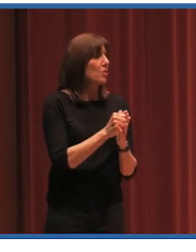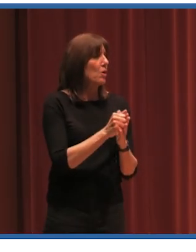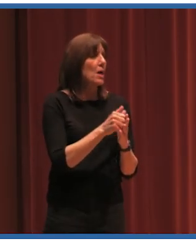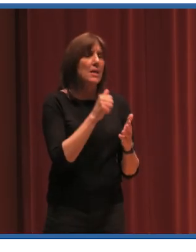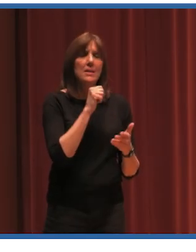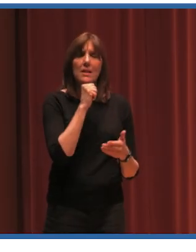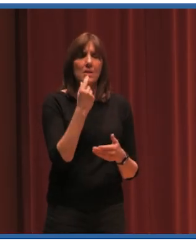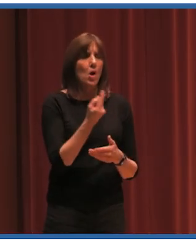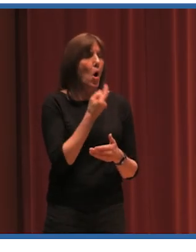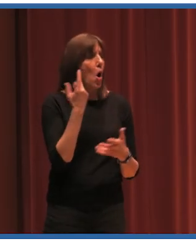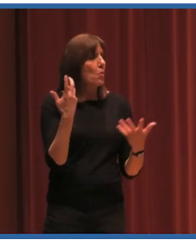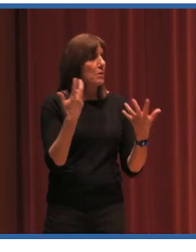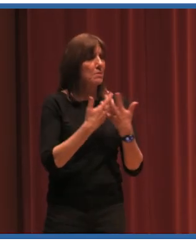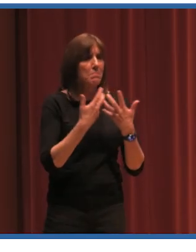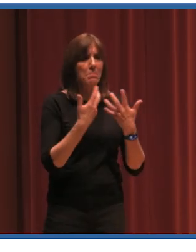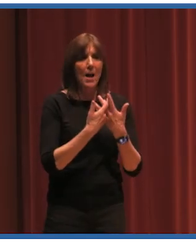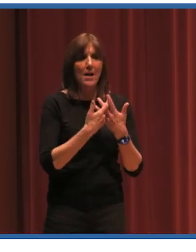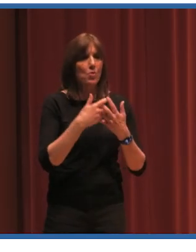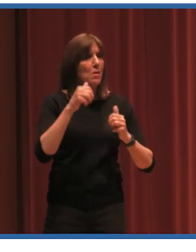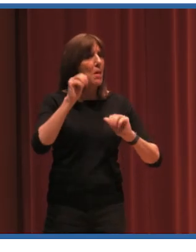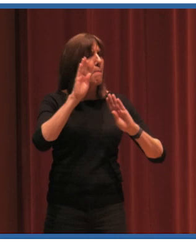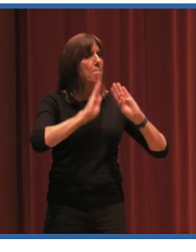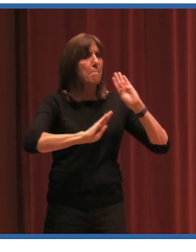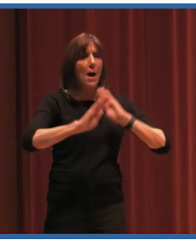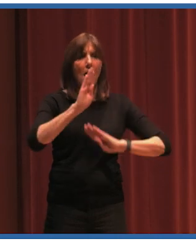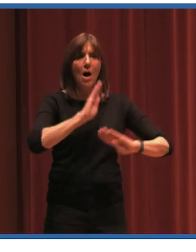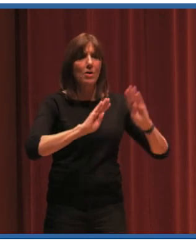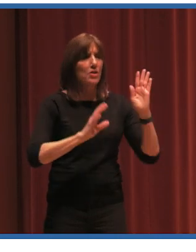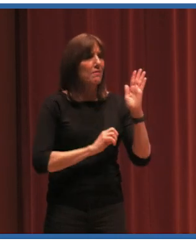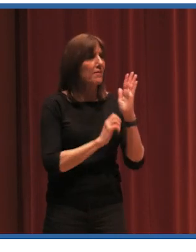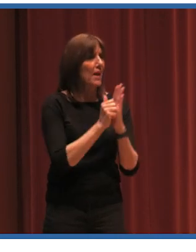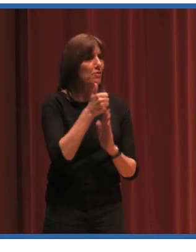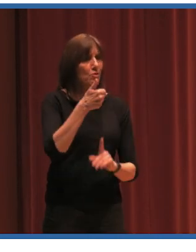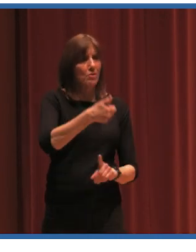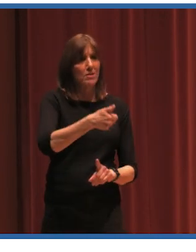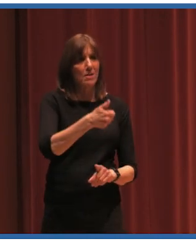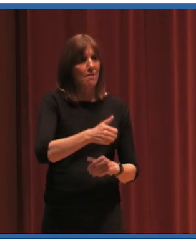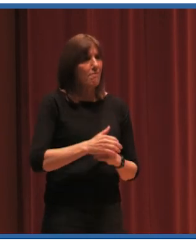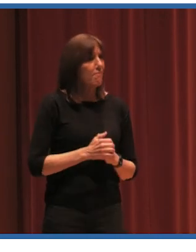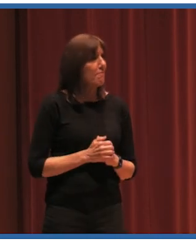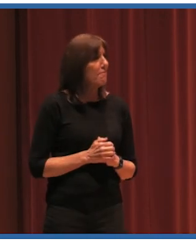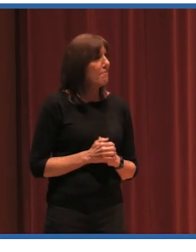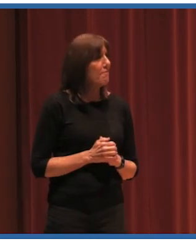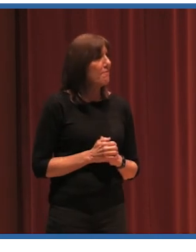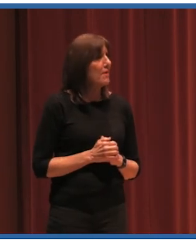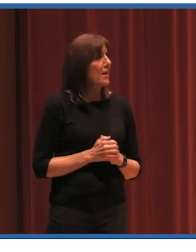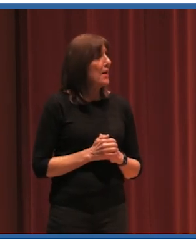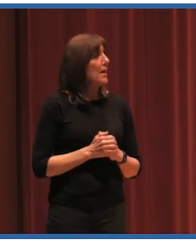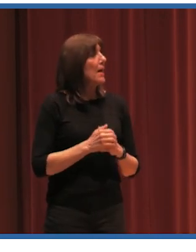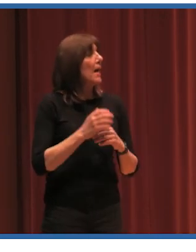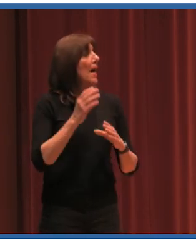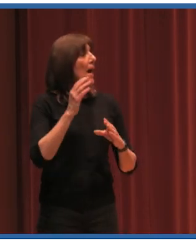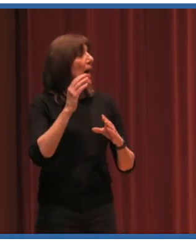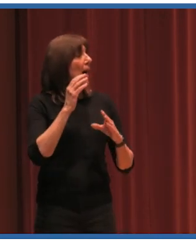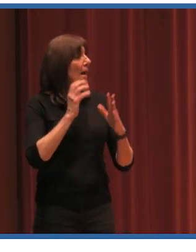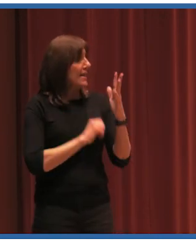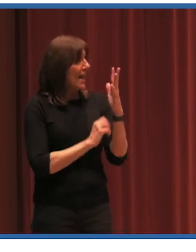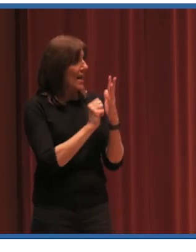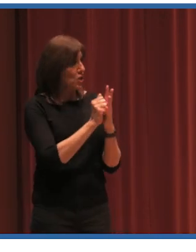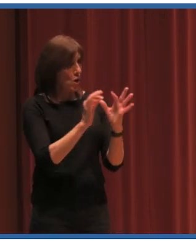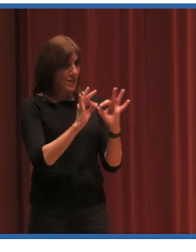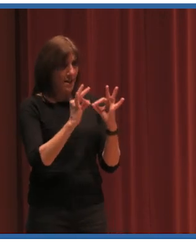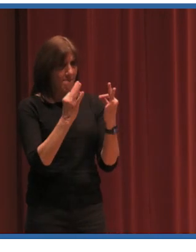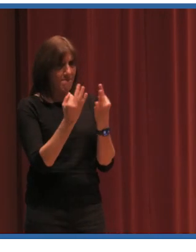align with the biology of cancer as a chronic disease. And the last thing I would say is that cancer is a family